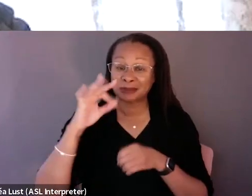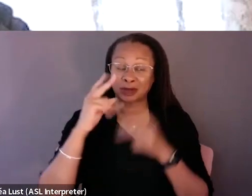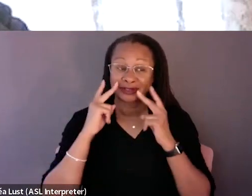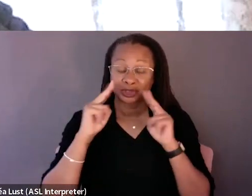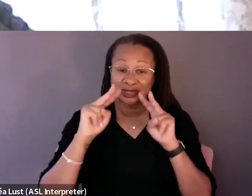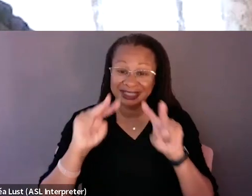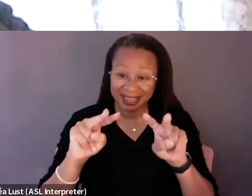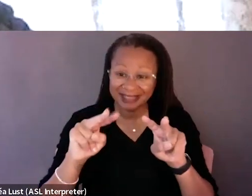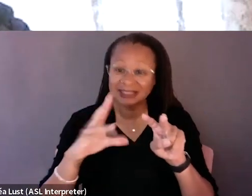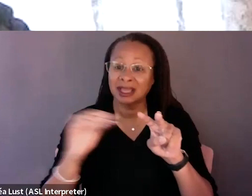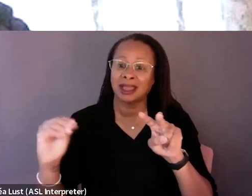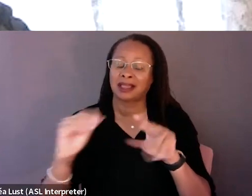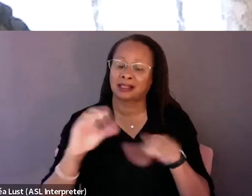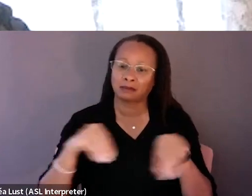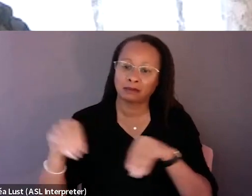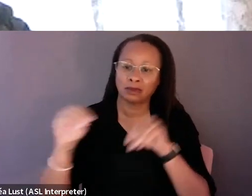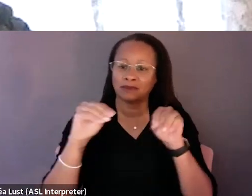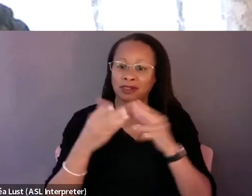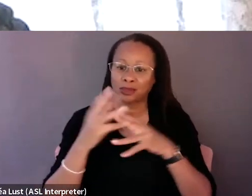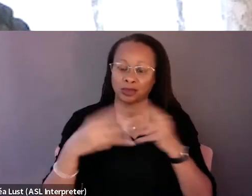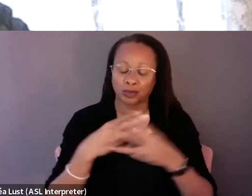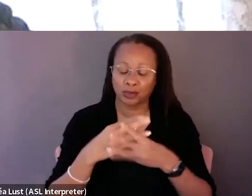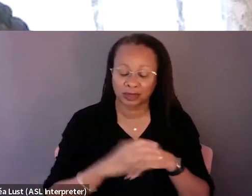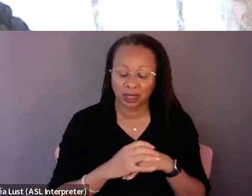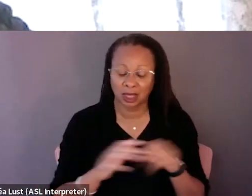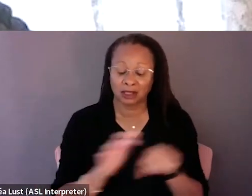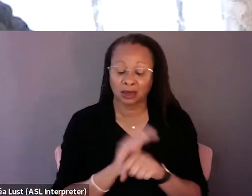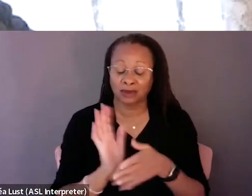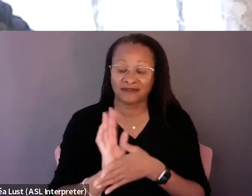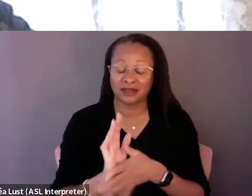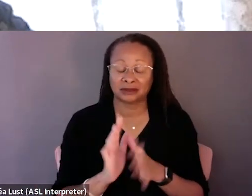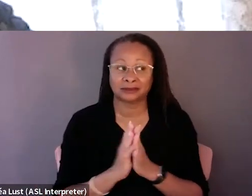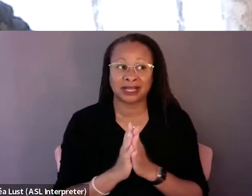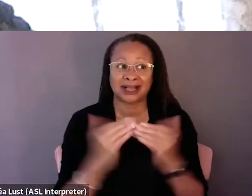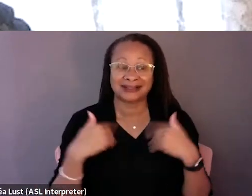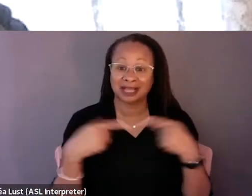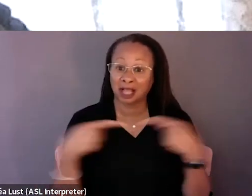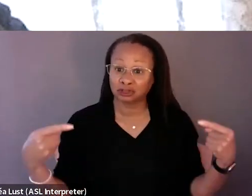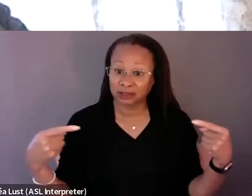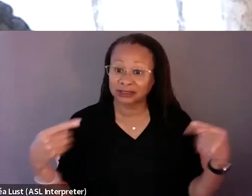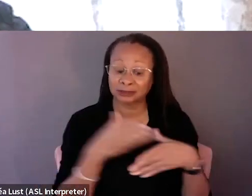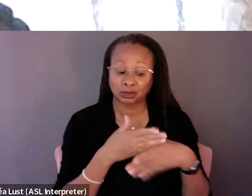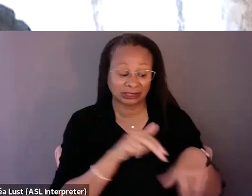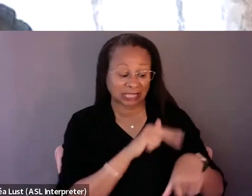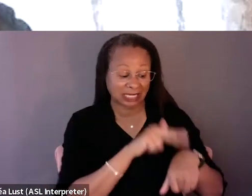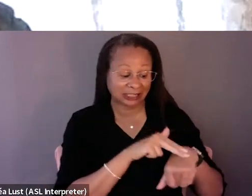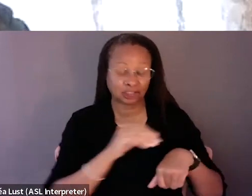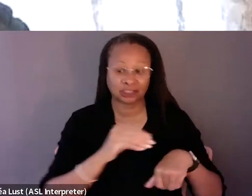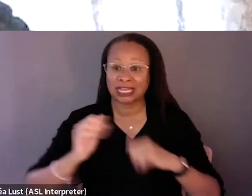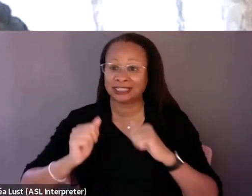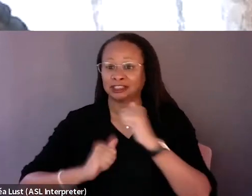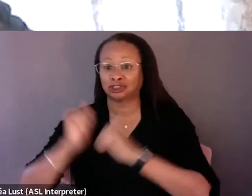the movement, like you said, through the world. The whole film draws a contrast between nature and